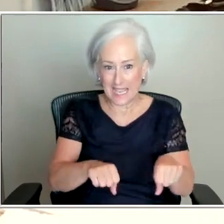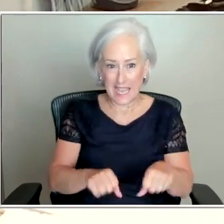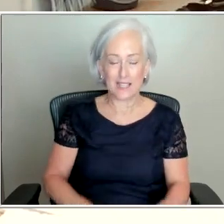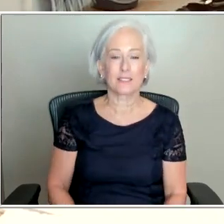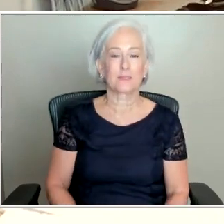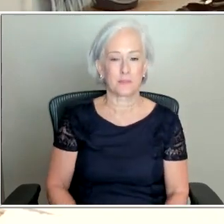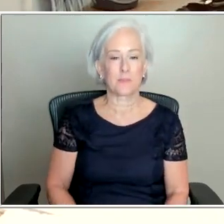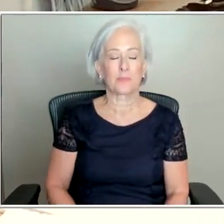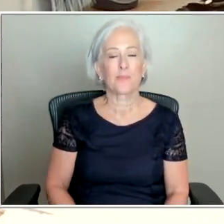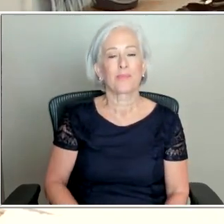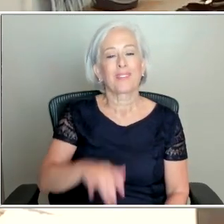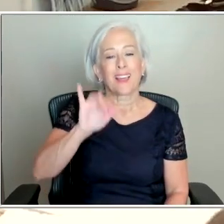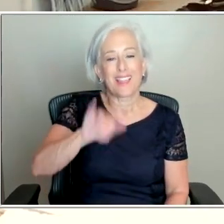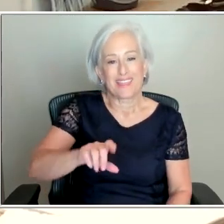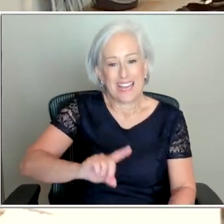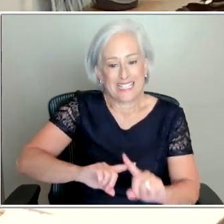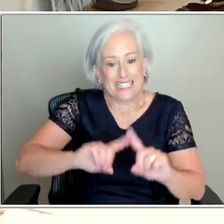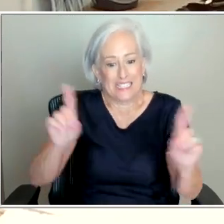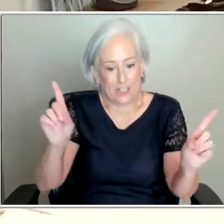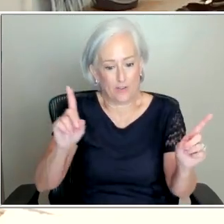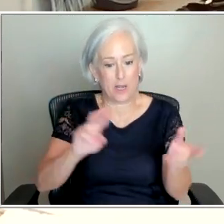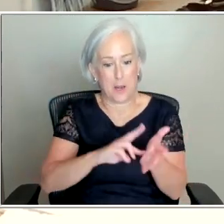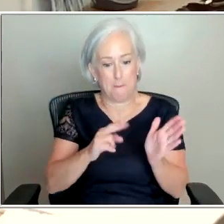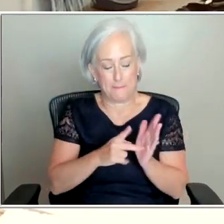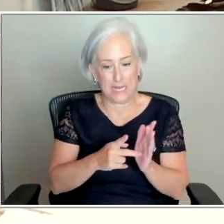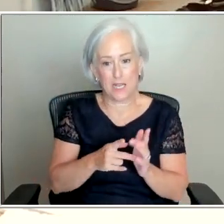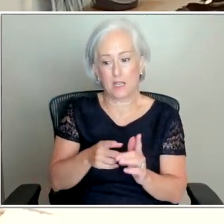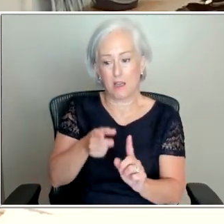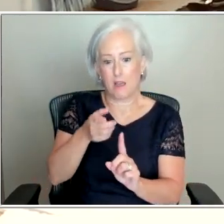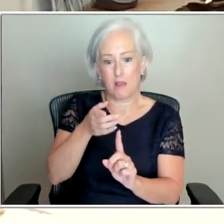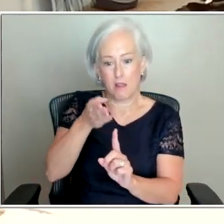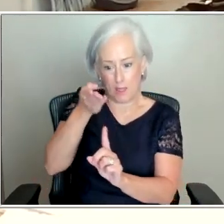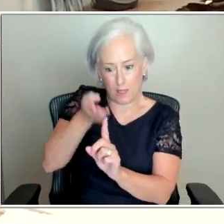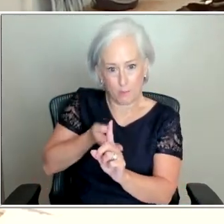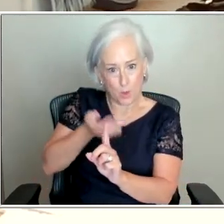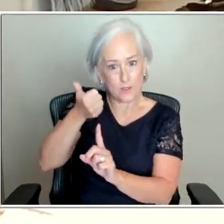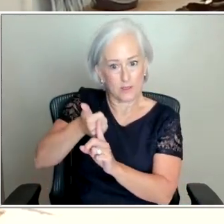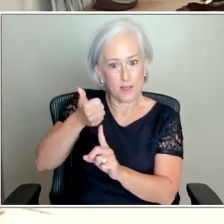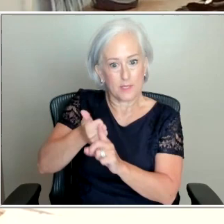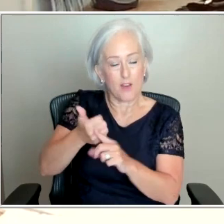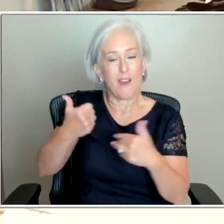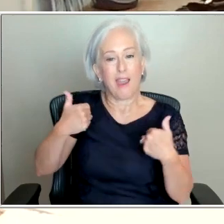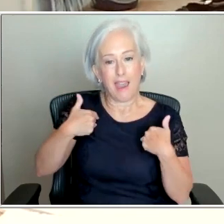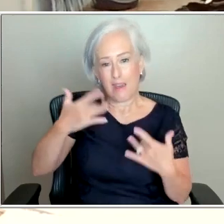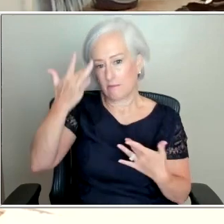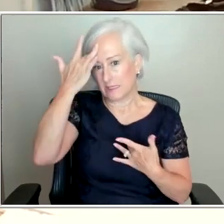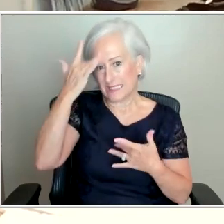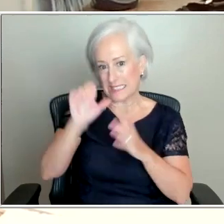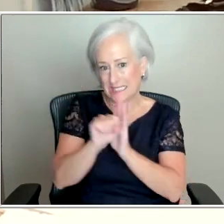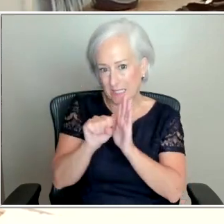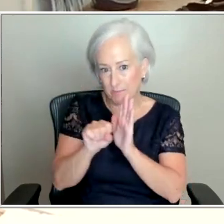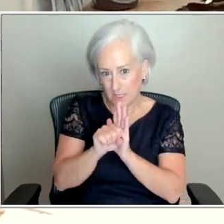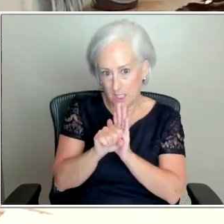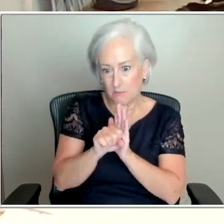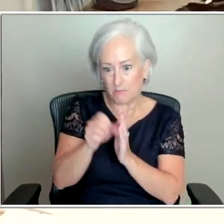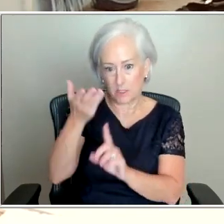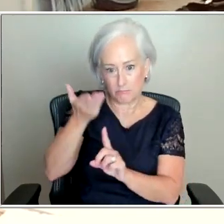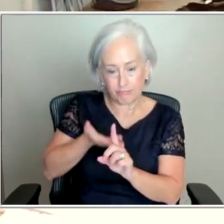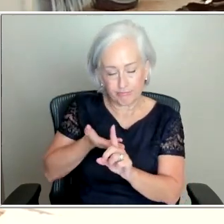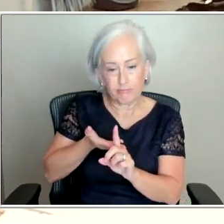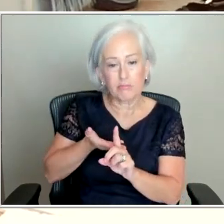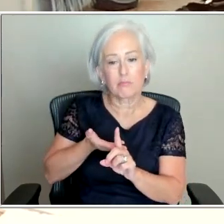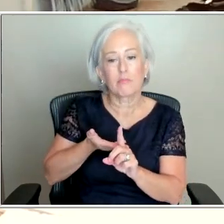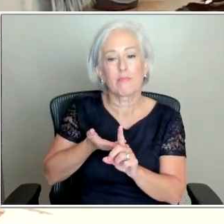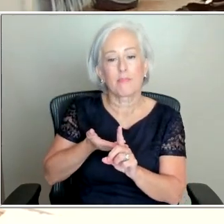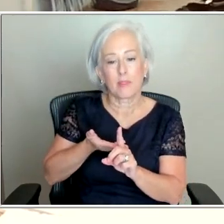different from the last question. This is somebody who has symptoms, has memory issues that are emerging or clearly present, and